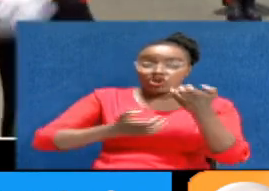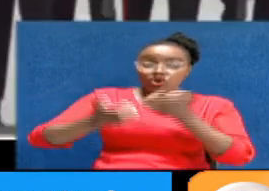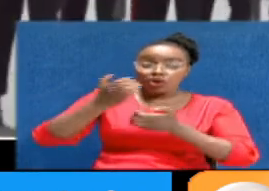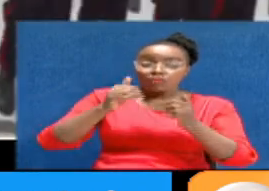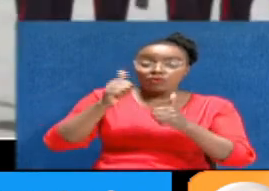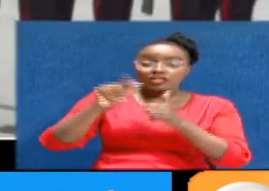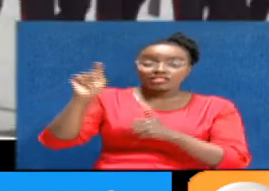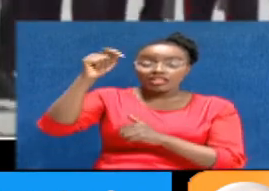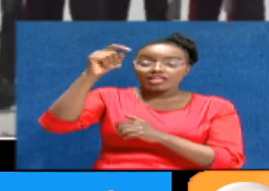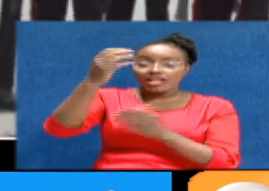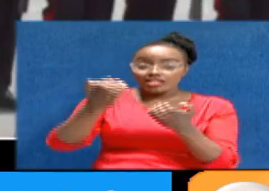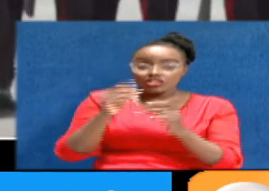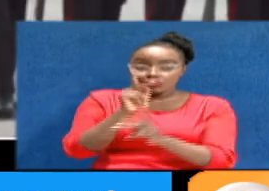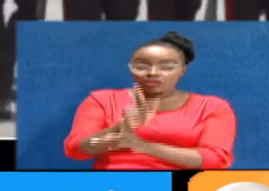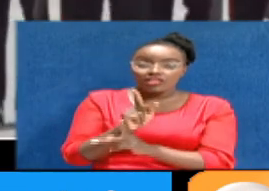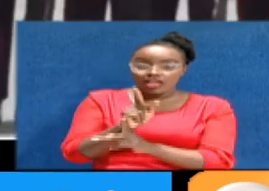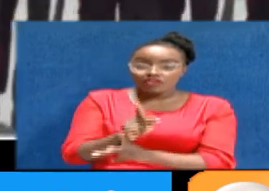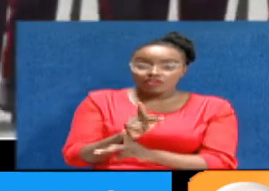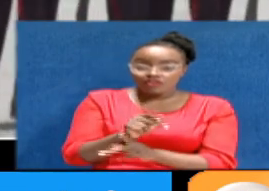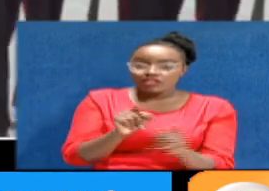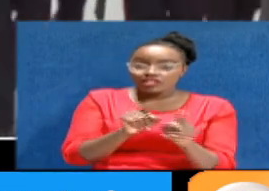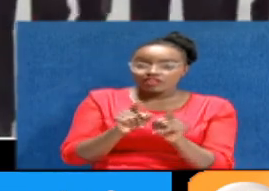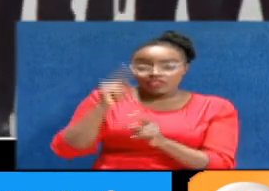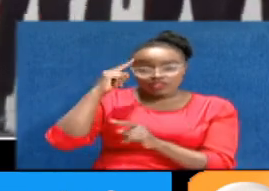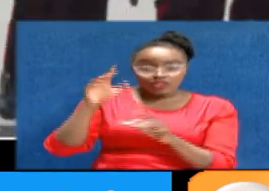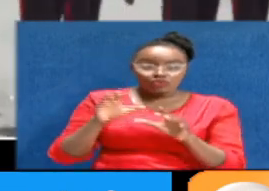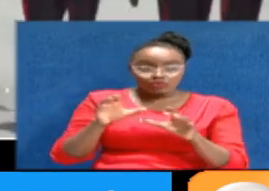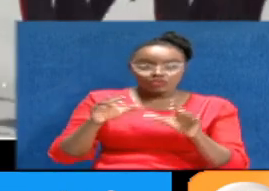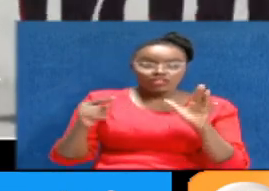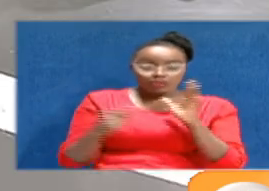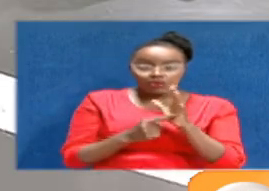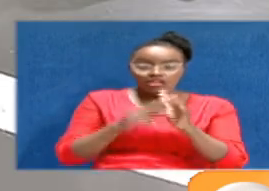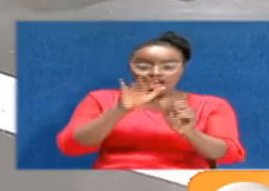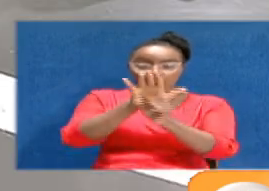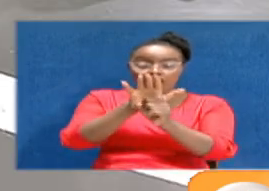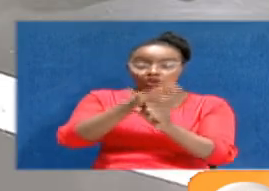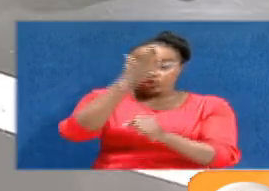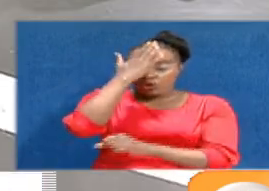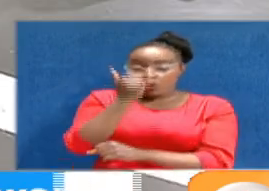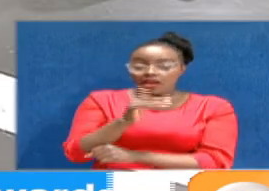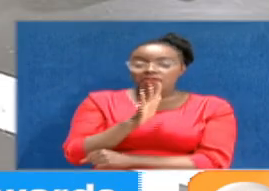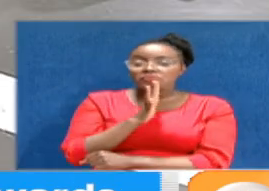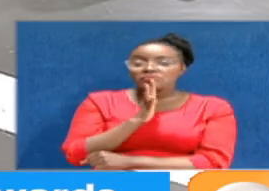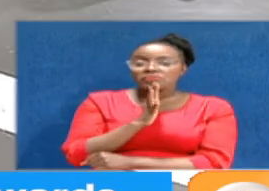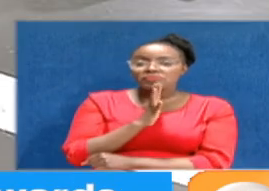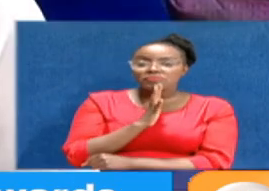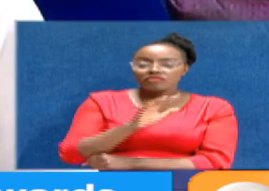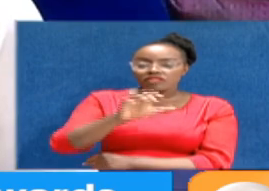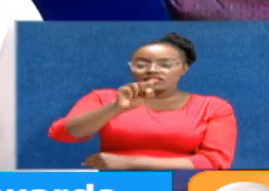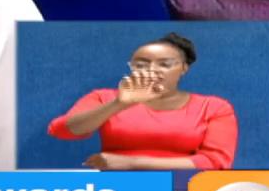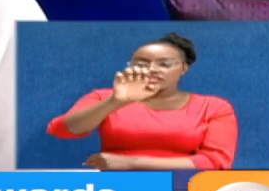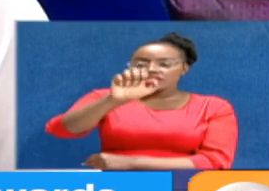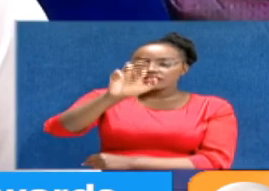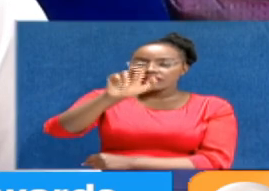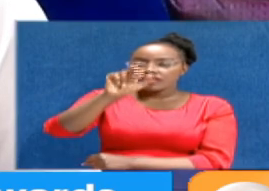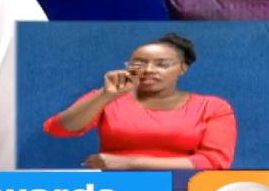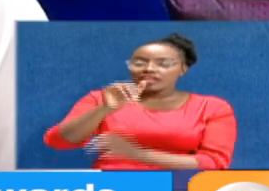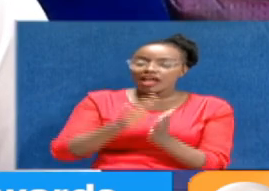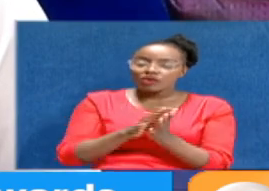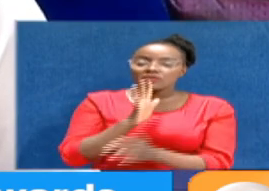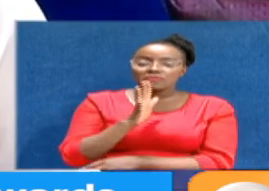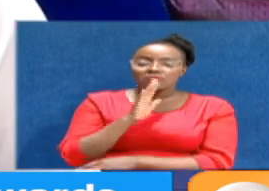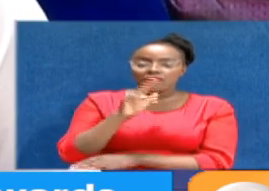economics that Kenya needs to watch out for. And she seemed to push that point a lot. Yeah. Because in her speech at the Serena and her speech